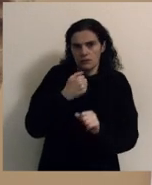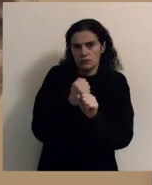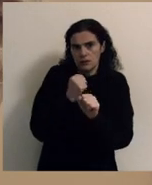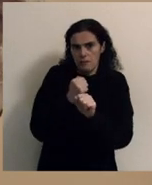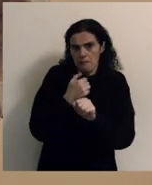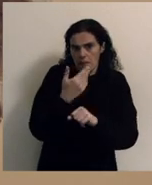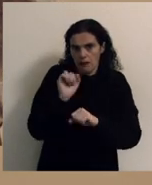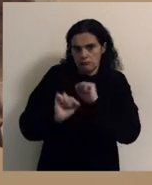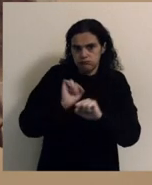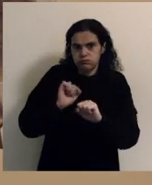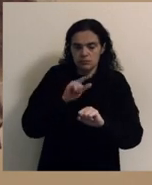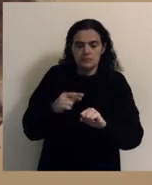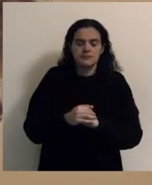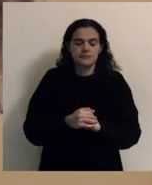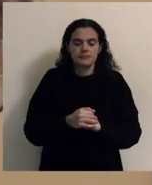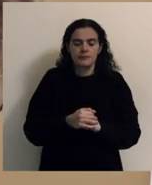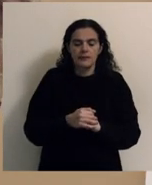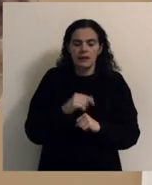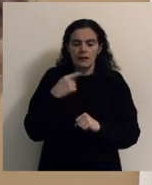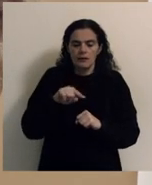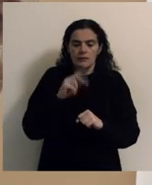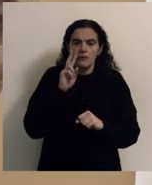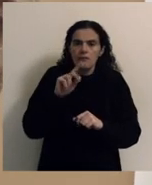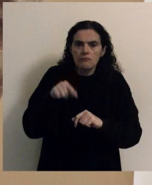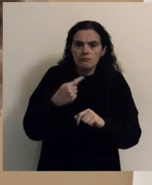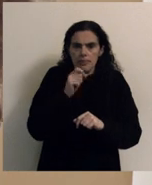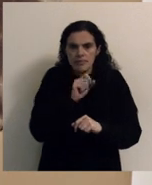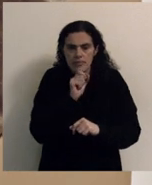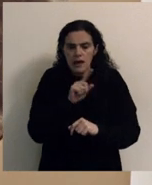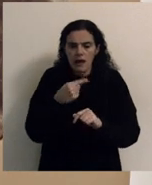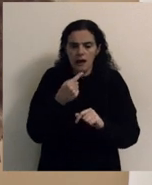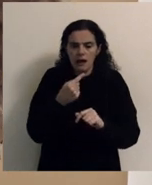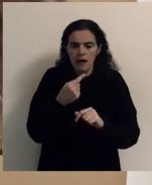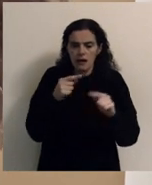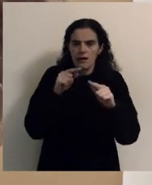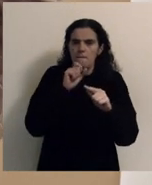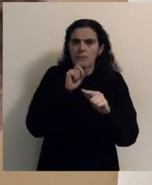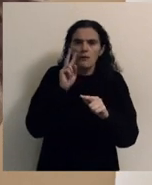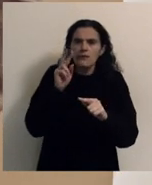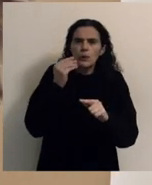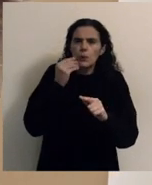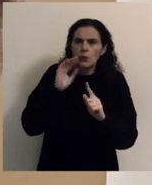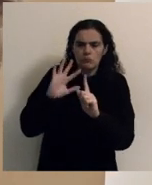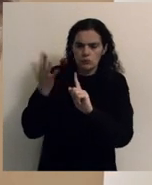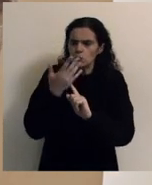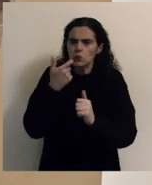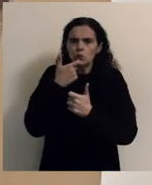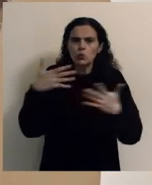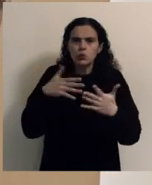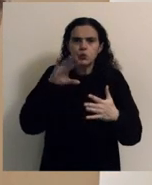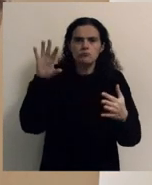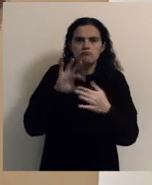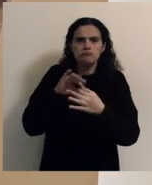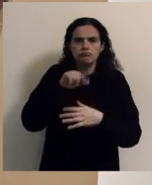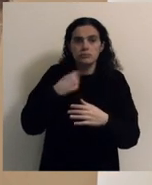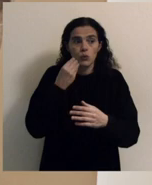or had photographs taken of the paintings out of doors, and you could see the entire environment and the landscape